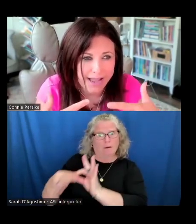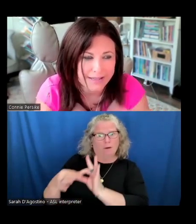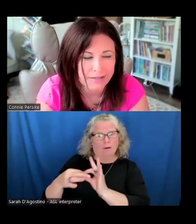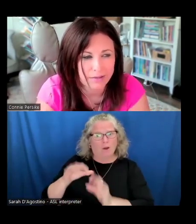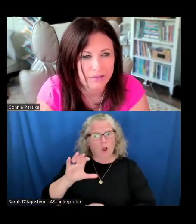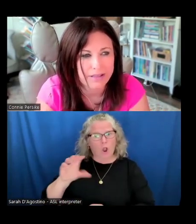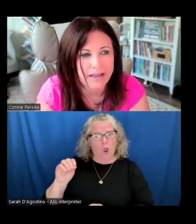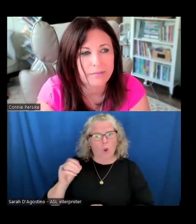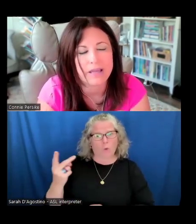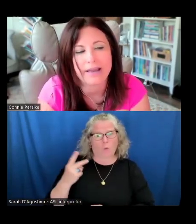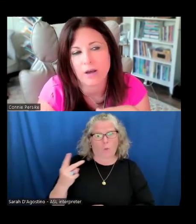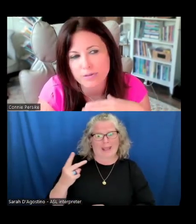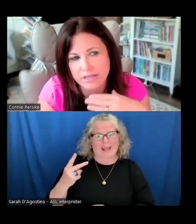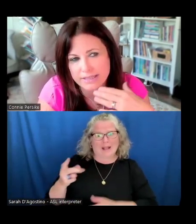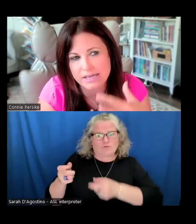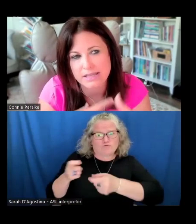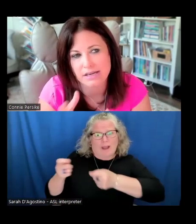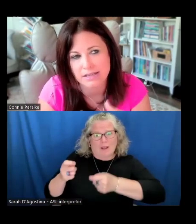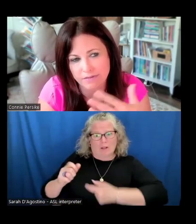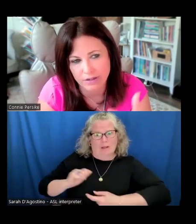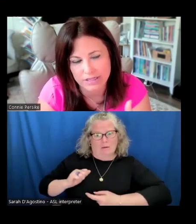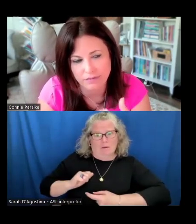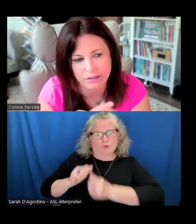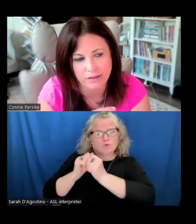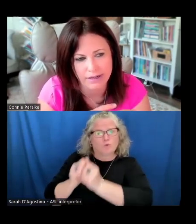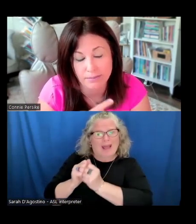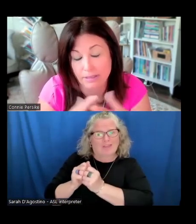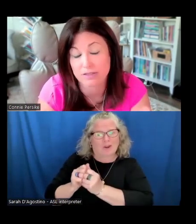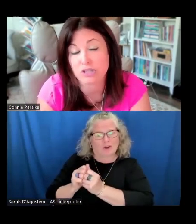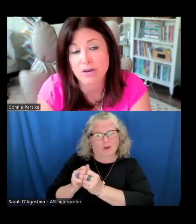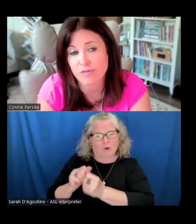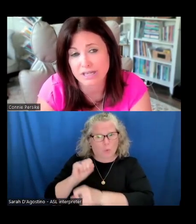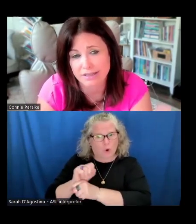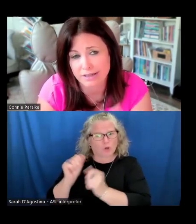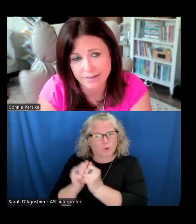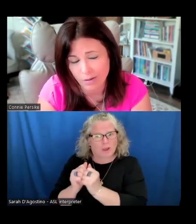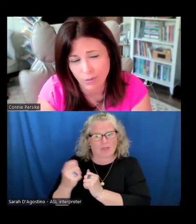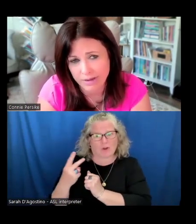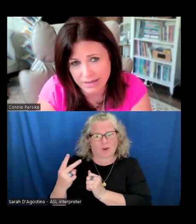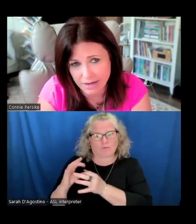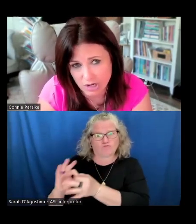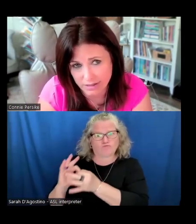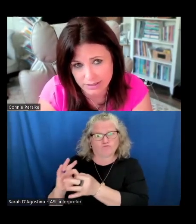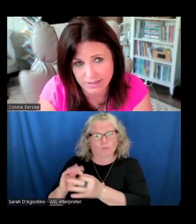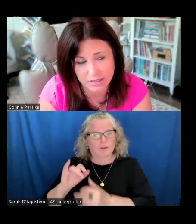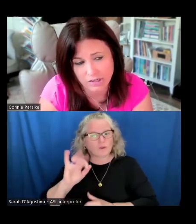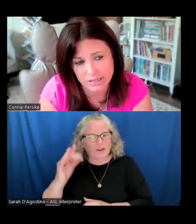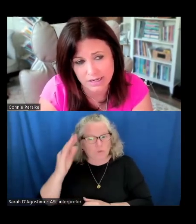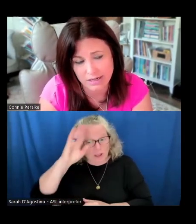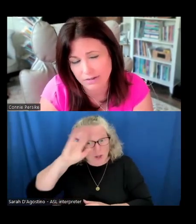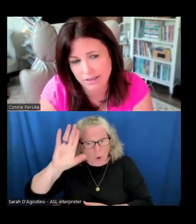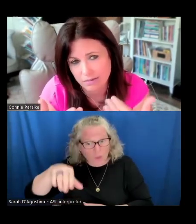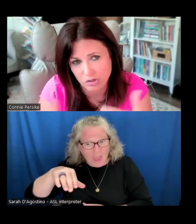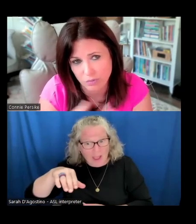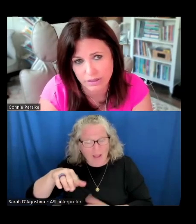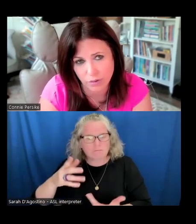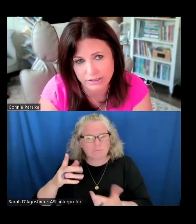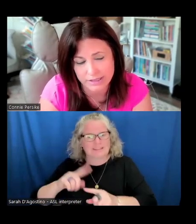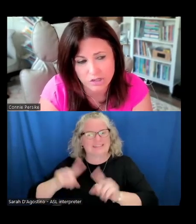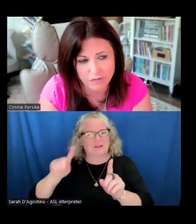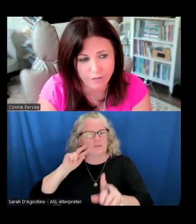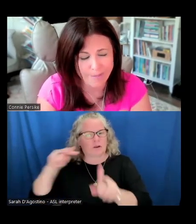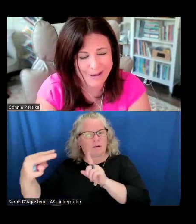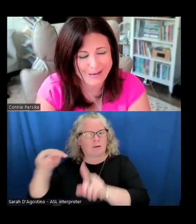know that helps us see things in a very different light, because for some reason, when we think a child is attention seeking, we think we should